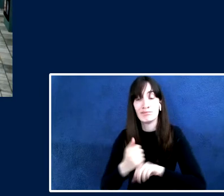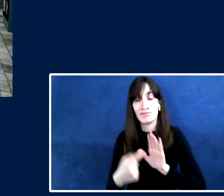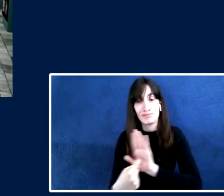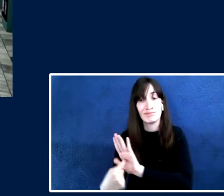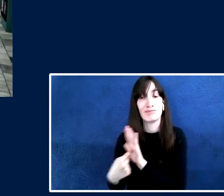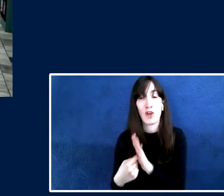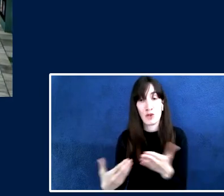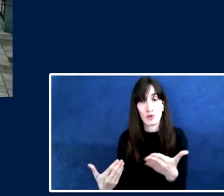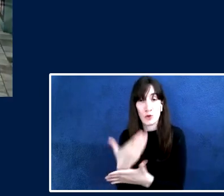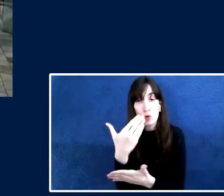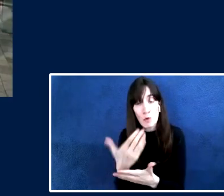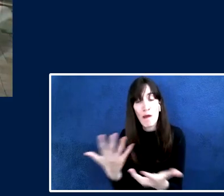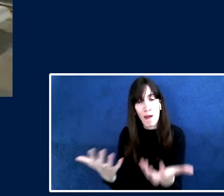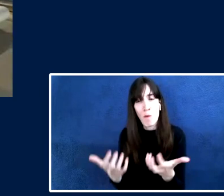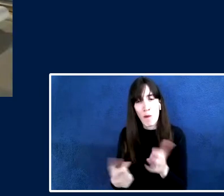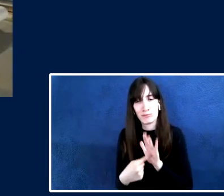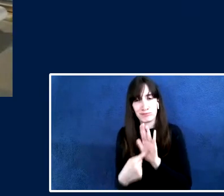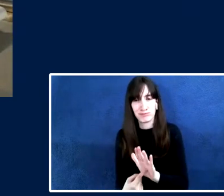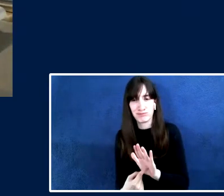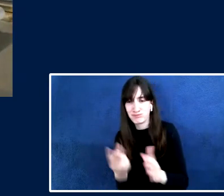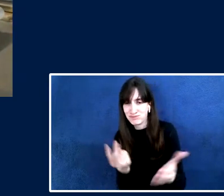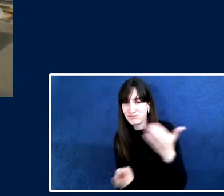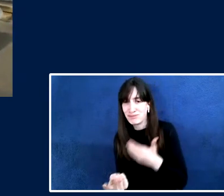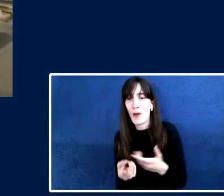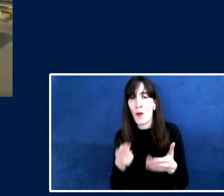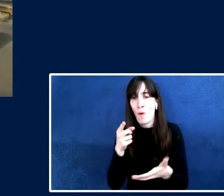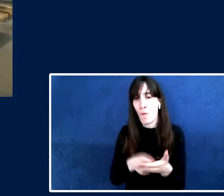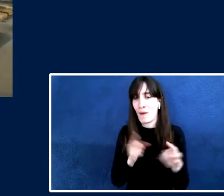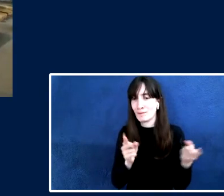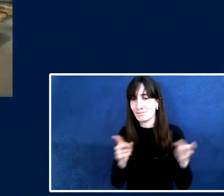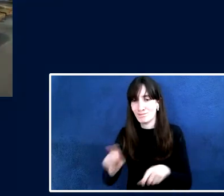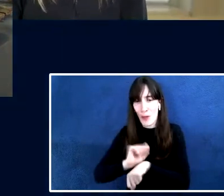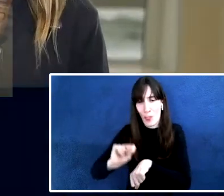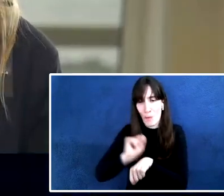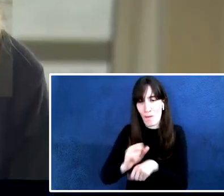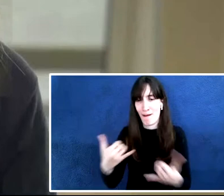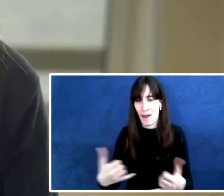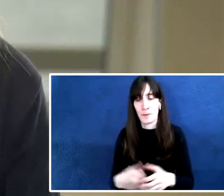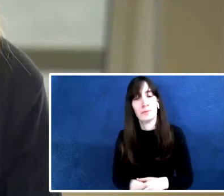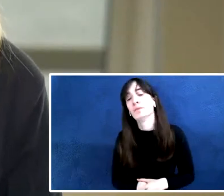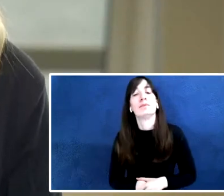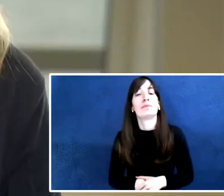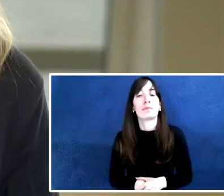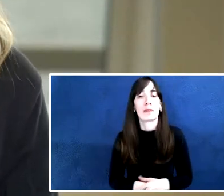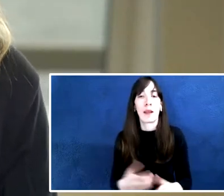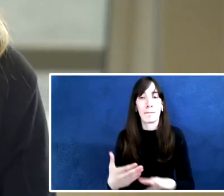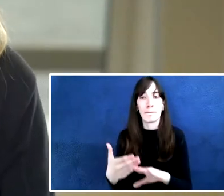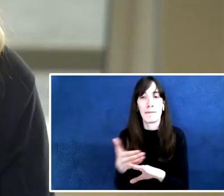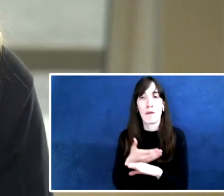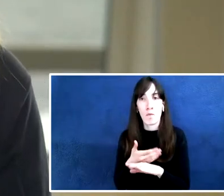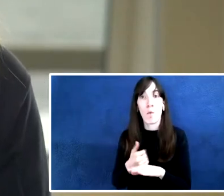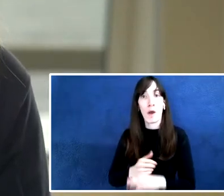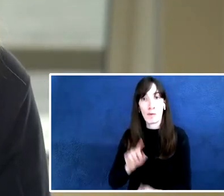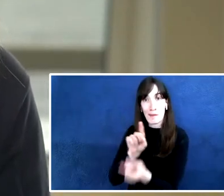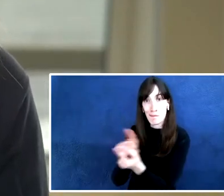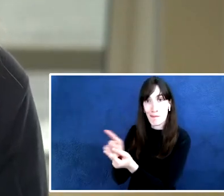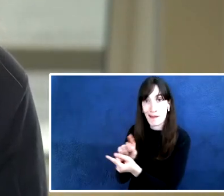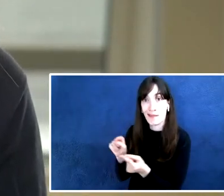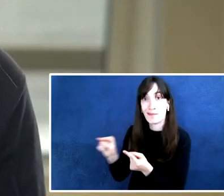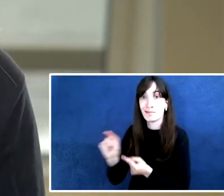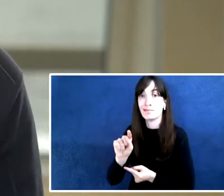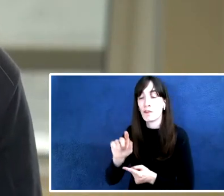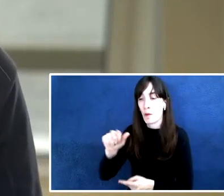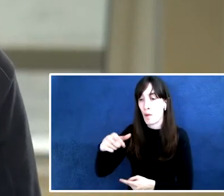give you a sneak peek of what they've got in the works. But before we meet our guests from the aquarium, let's take a look back at our